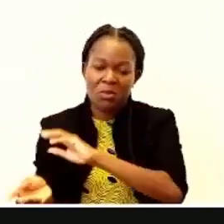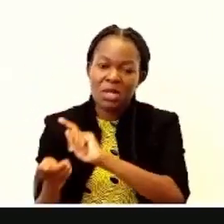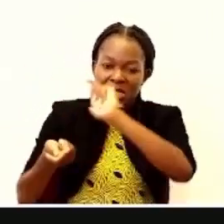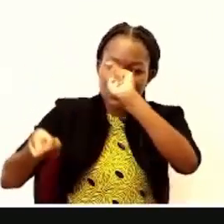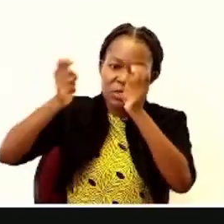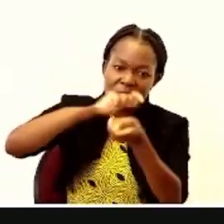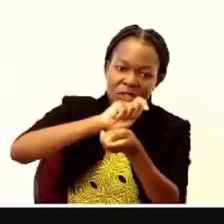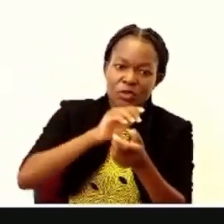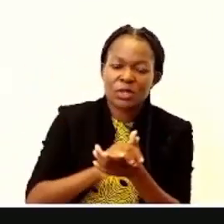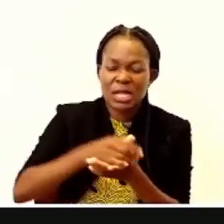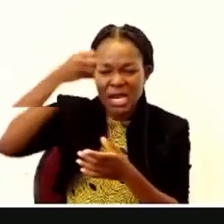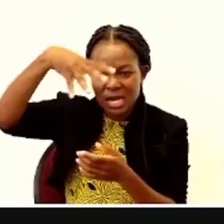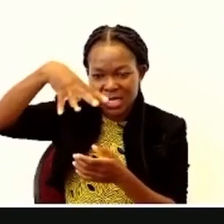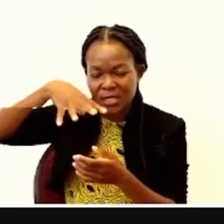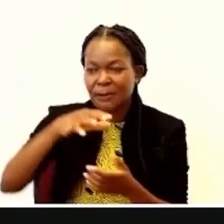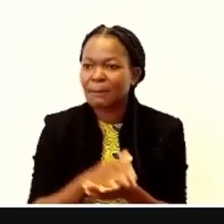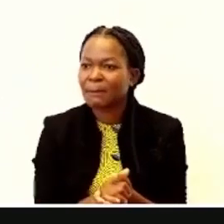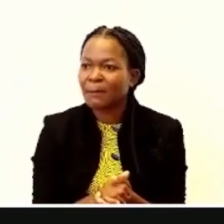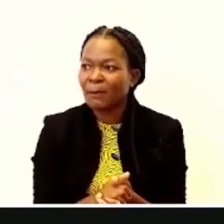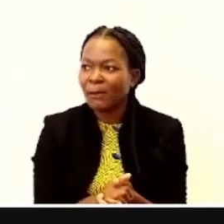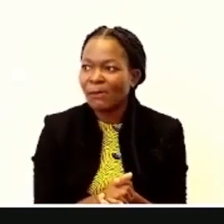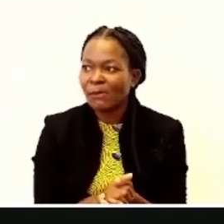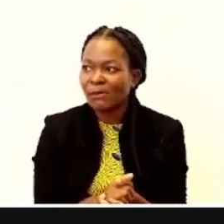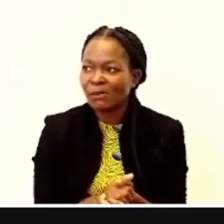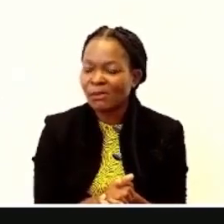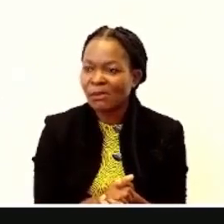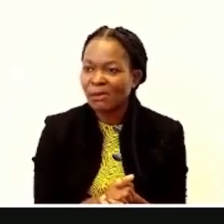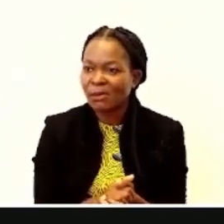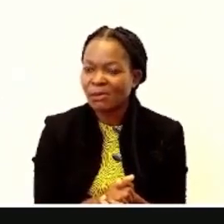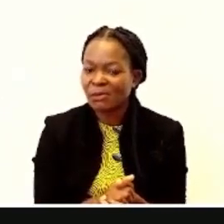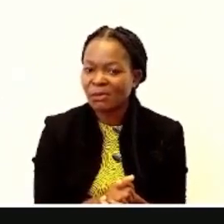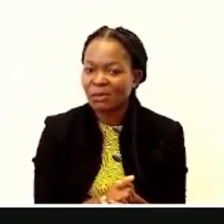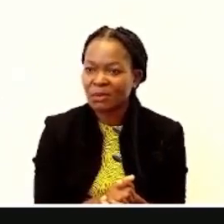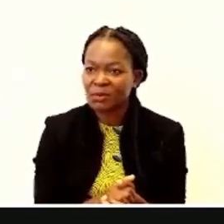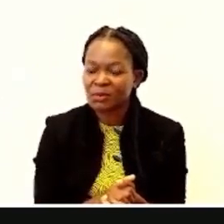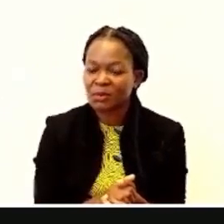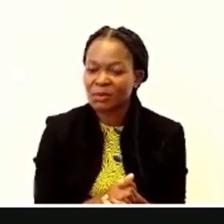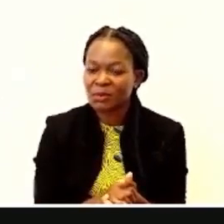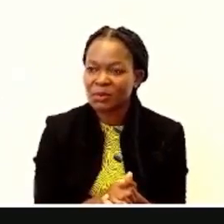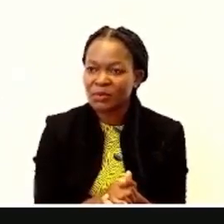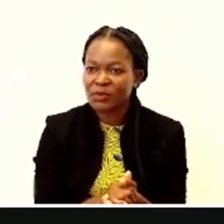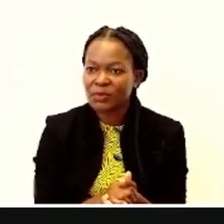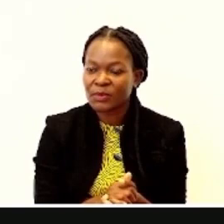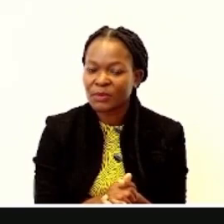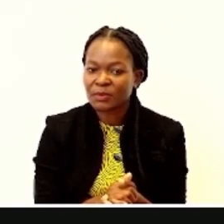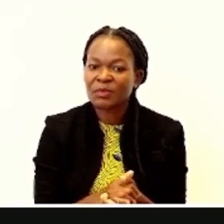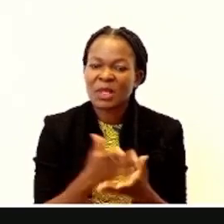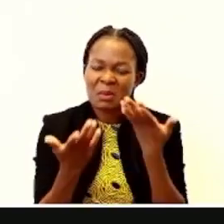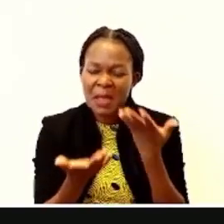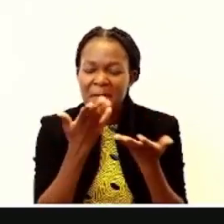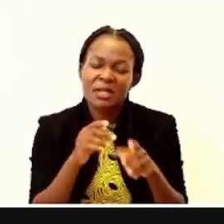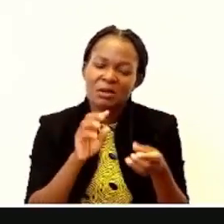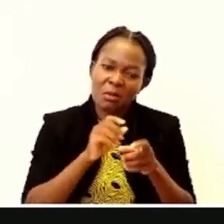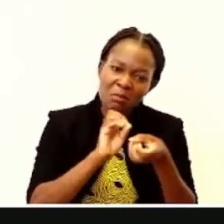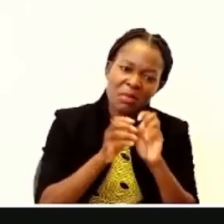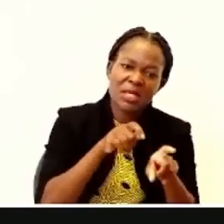the energy of the future. And so this stark choice is going to either decide we either follow the failed approach, we develop